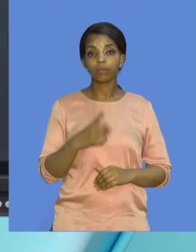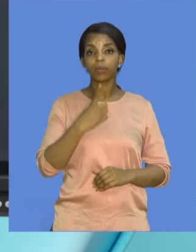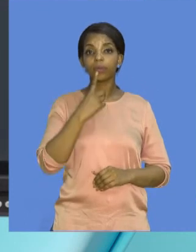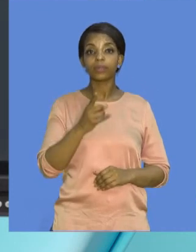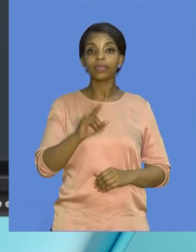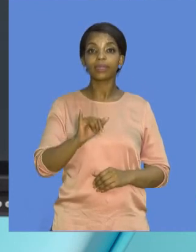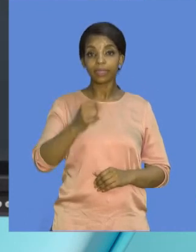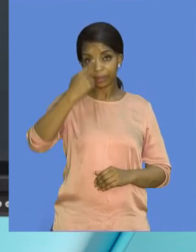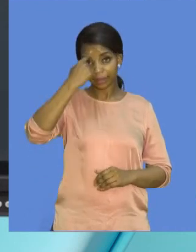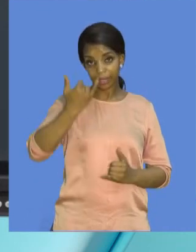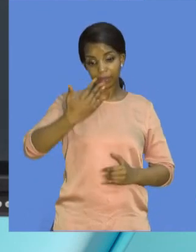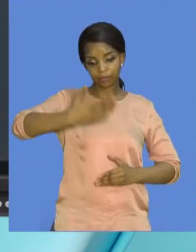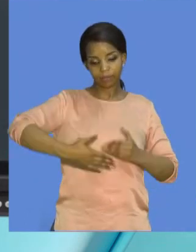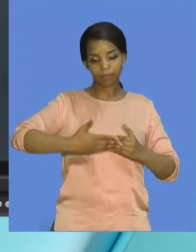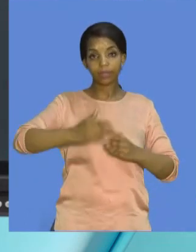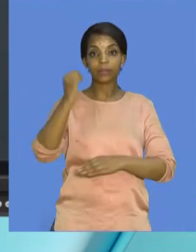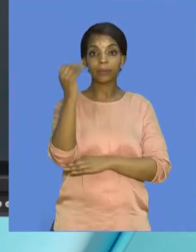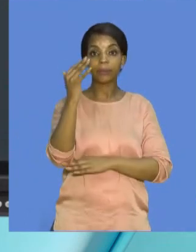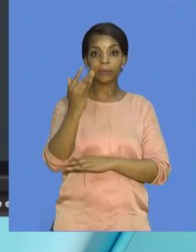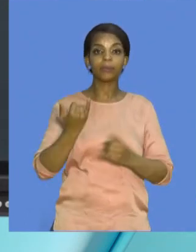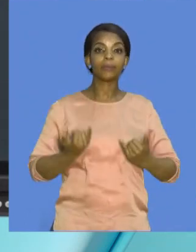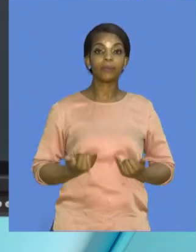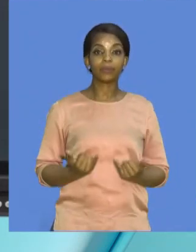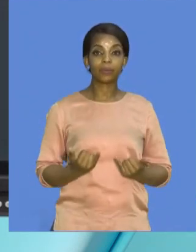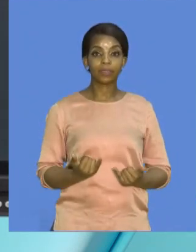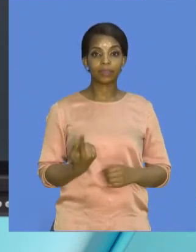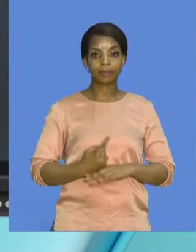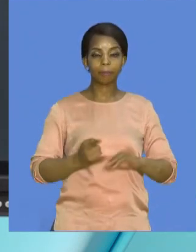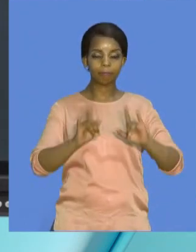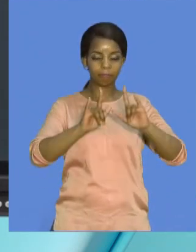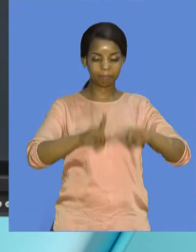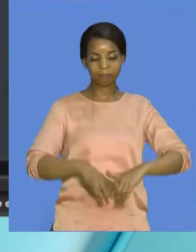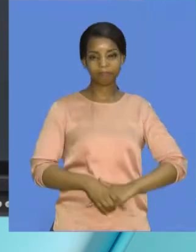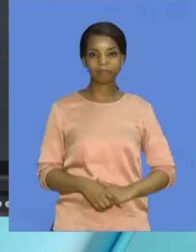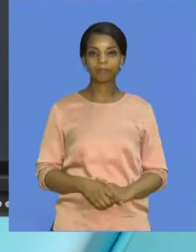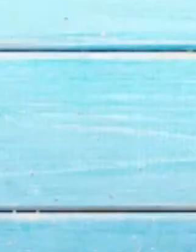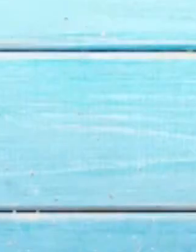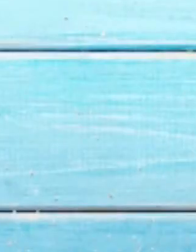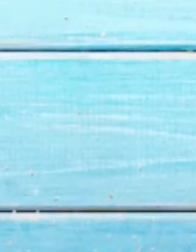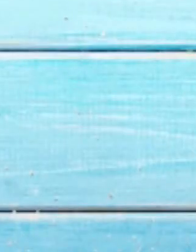that, I think we've reached the end of our session. From myself, Tem Mangube is cheers and bye-bye for now.